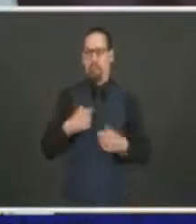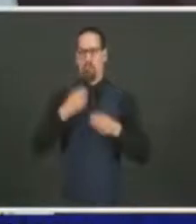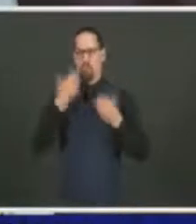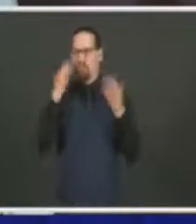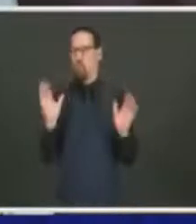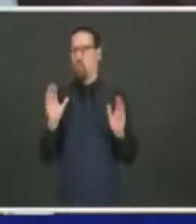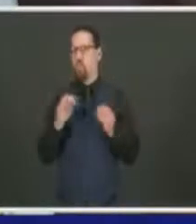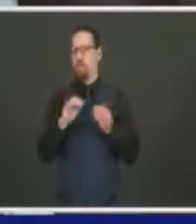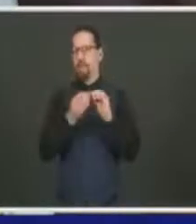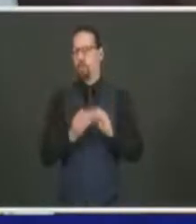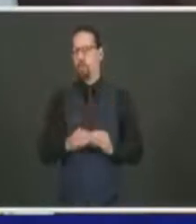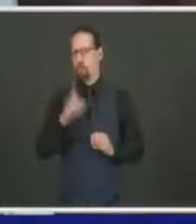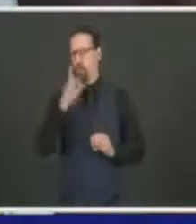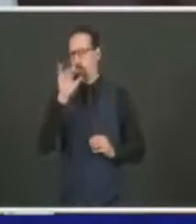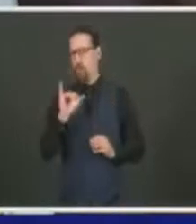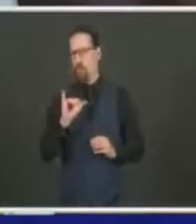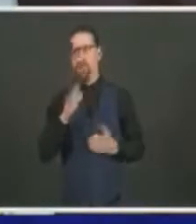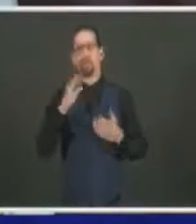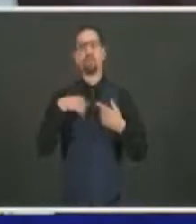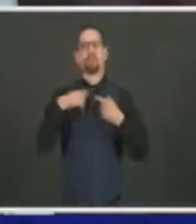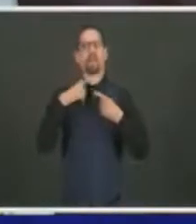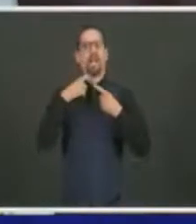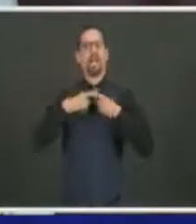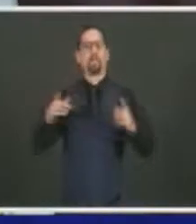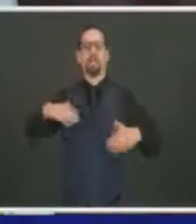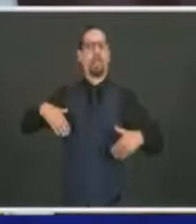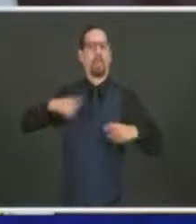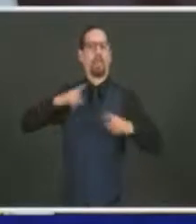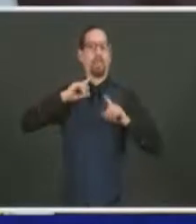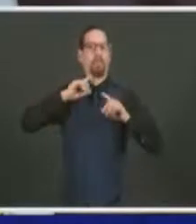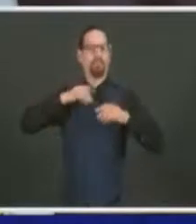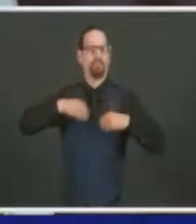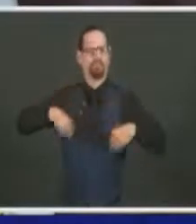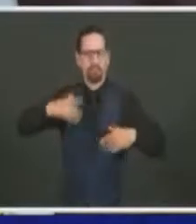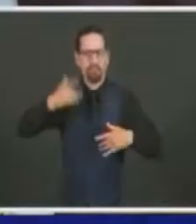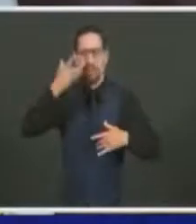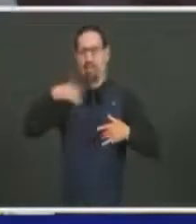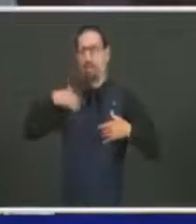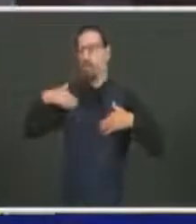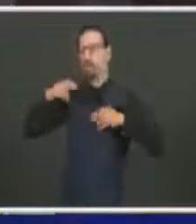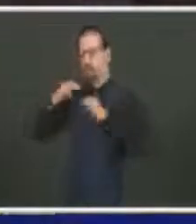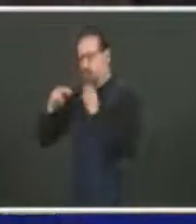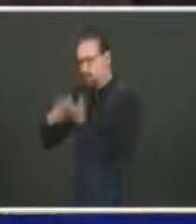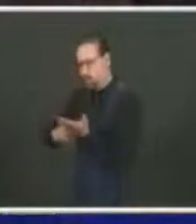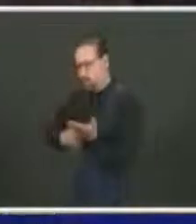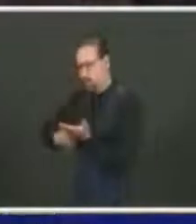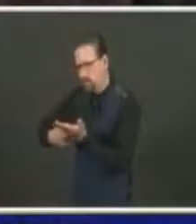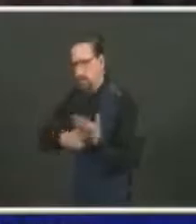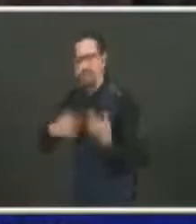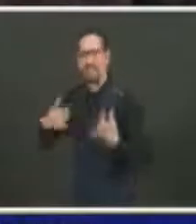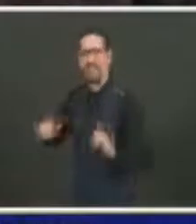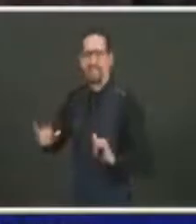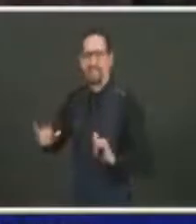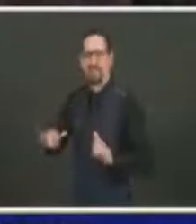the reason I didn't come out with it today is because we haven't quite settled on it. So we're still talking about it.